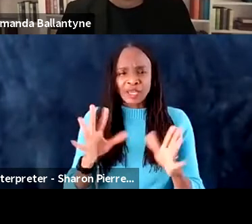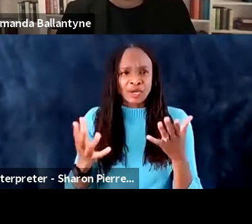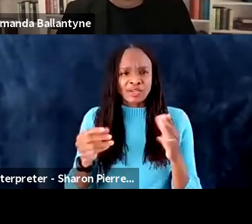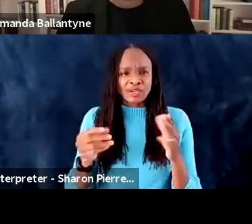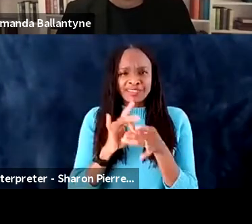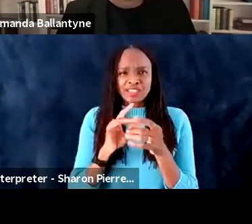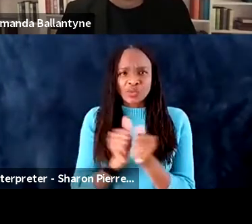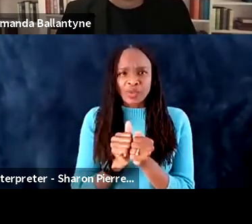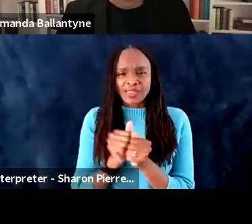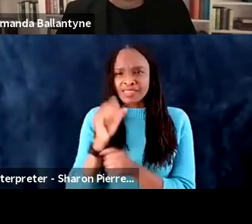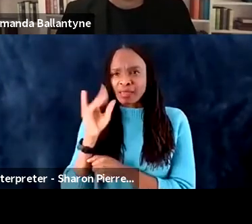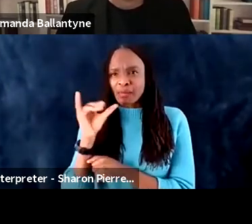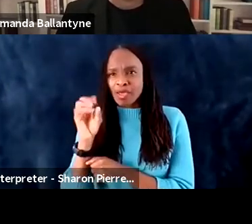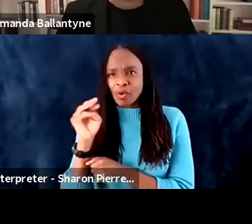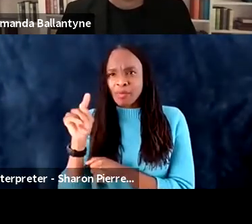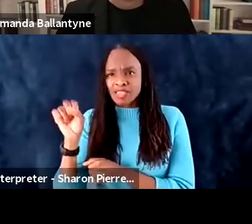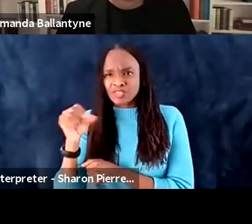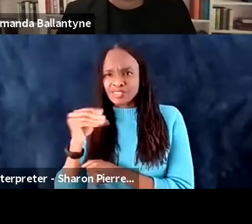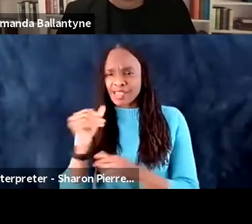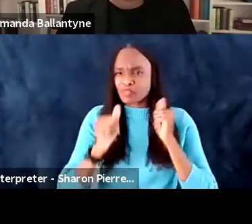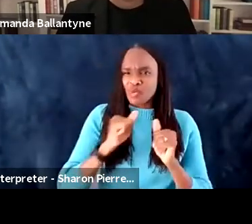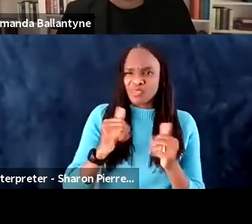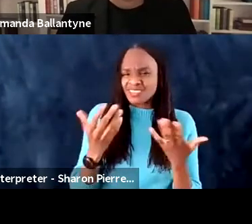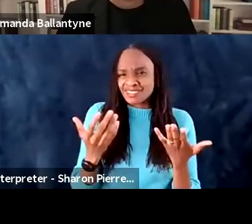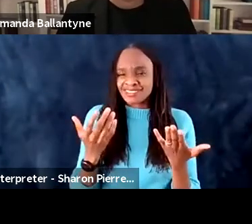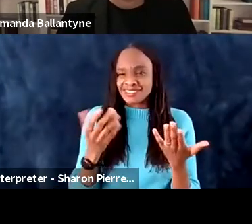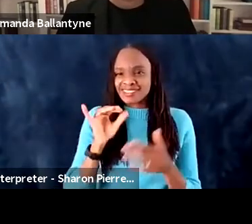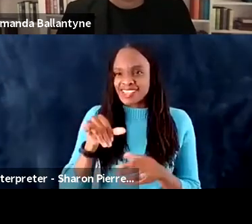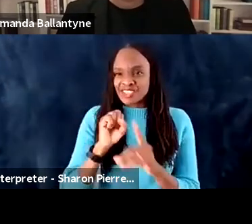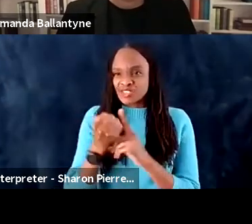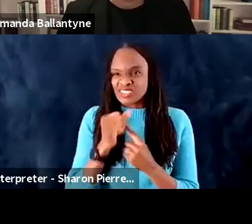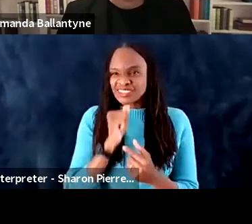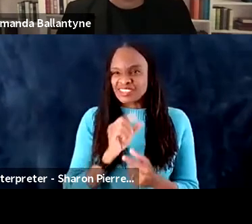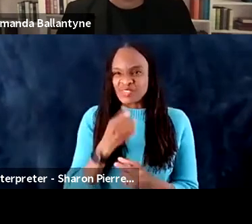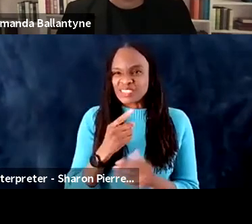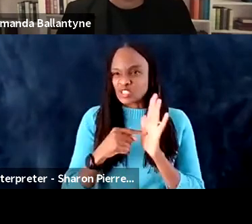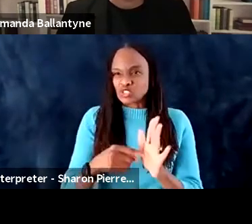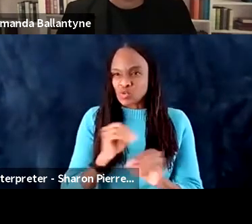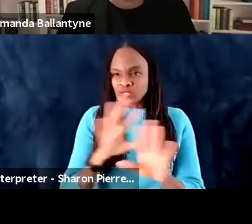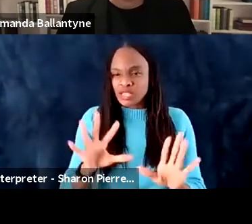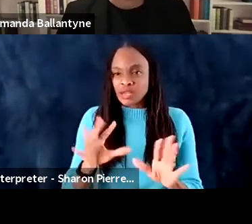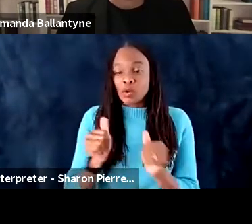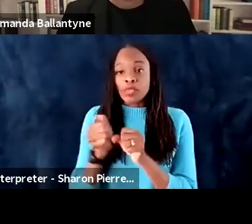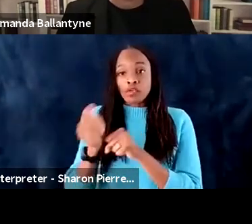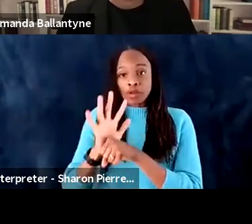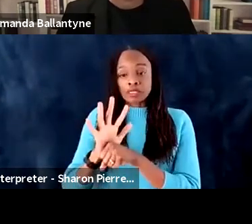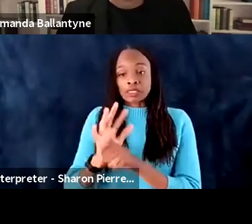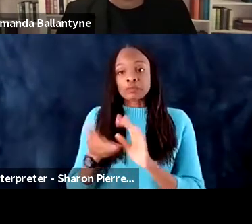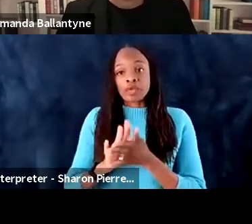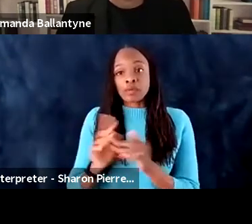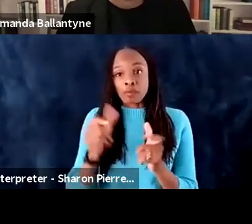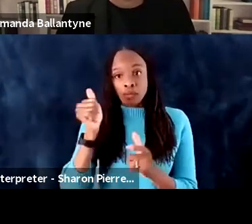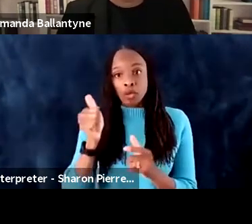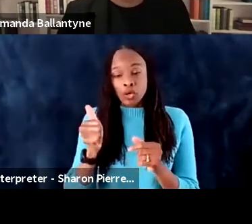biometrics and performance. It's kind of like a tenuous situation. With COVID-19, that's becoming an even bigger issue. So many